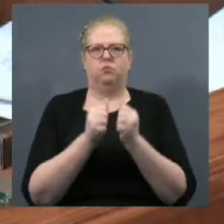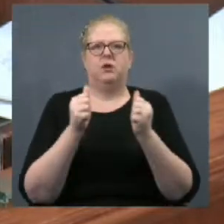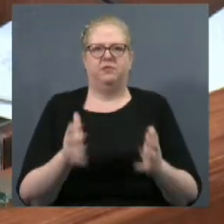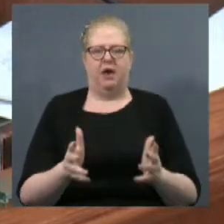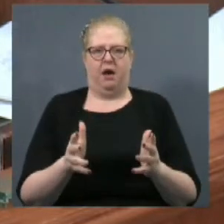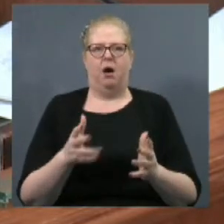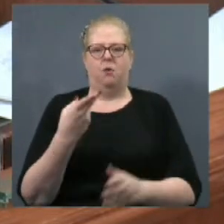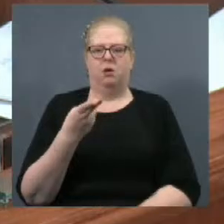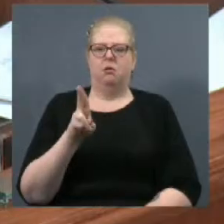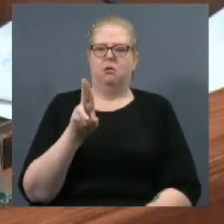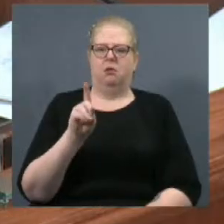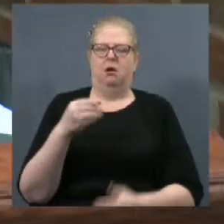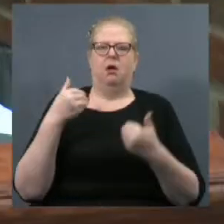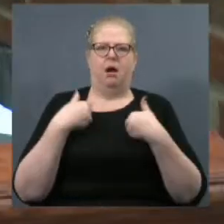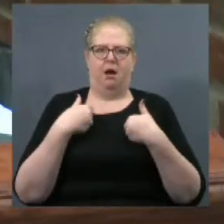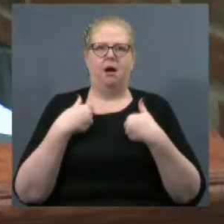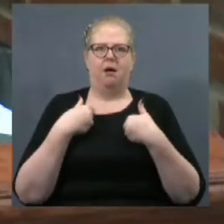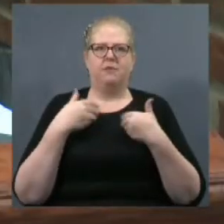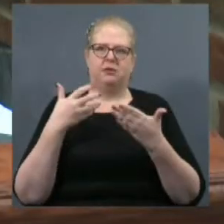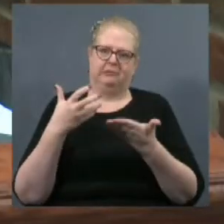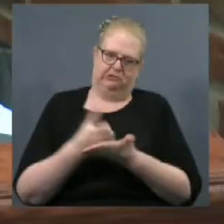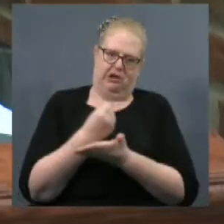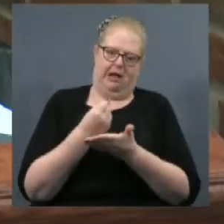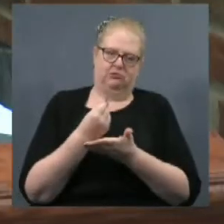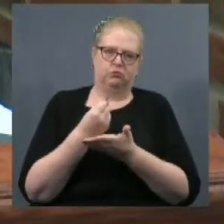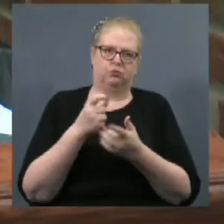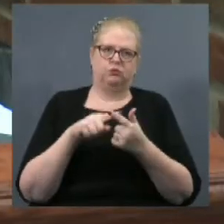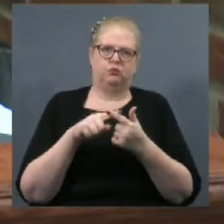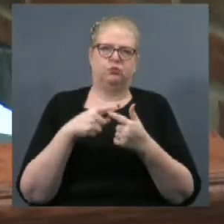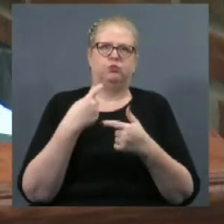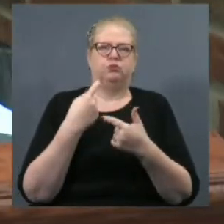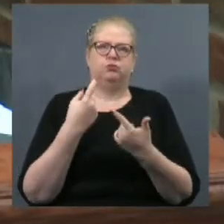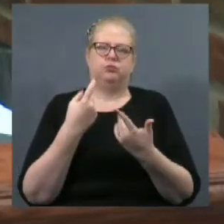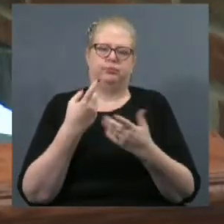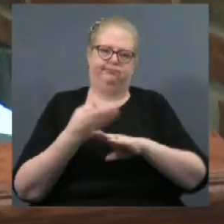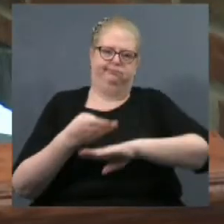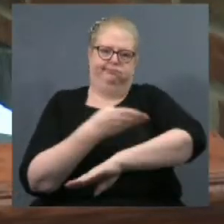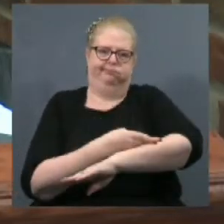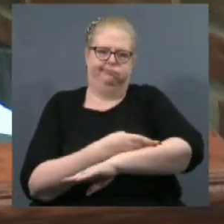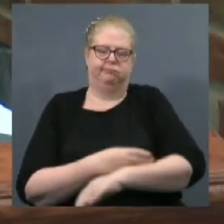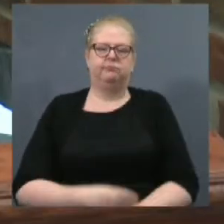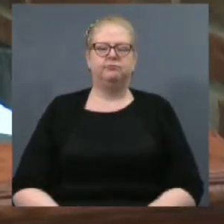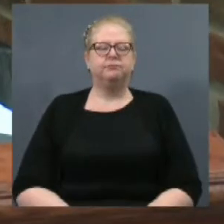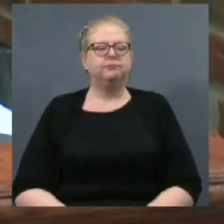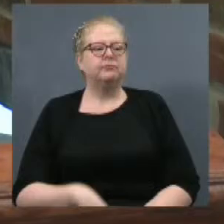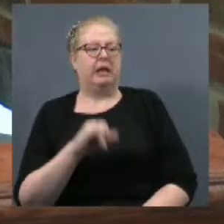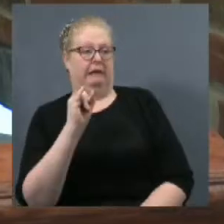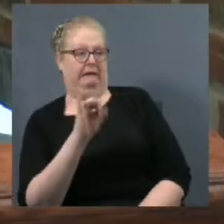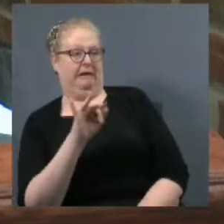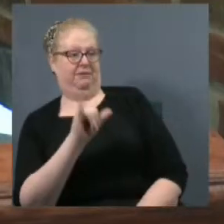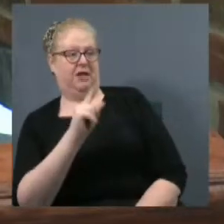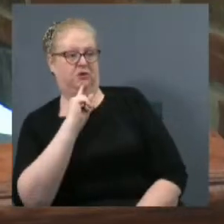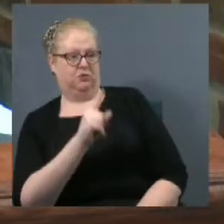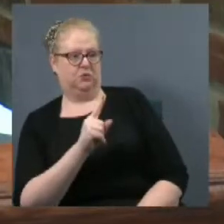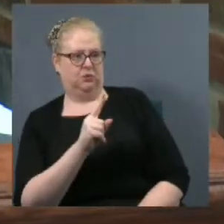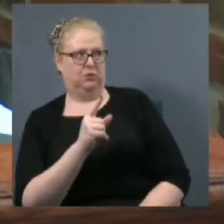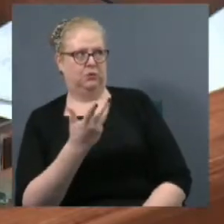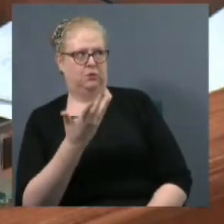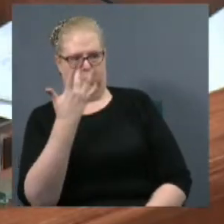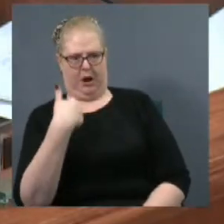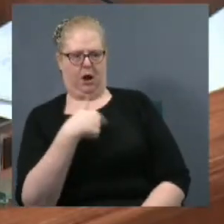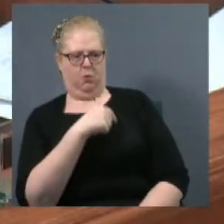happening. Then, if that's true, why aren't we pressing HUD on this? It's not for this board to